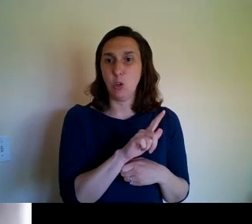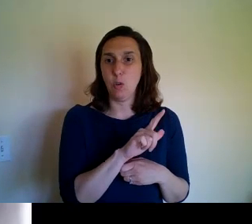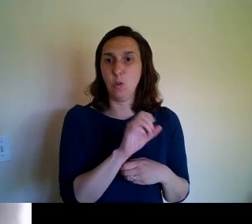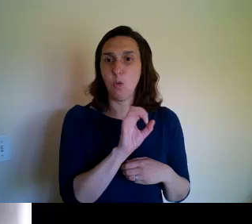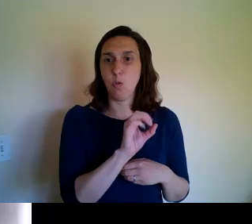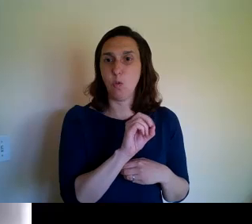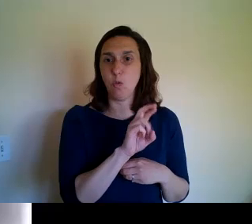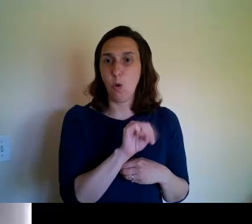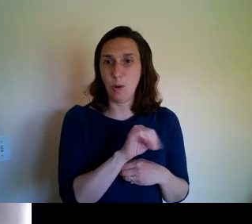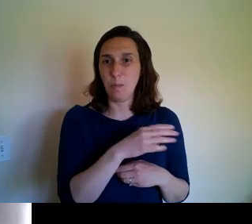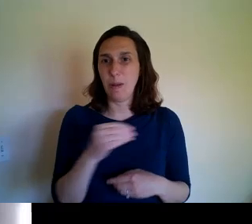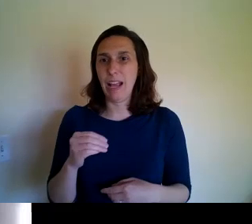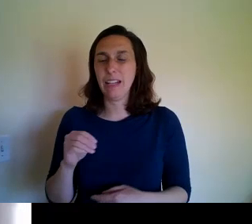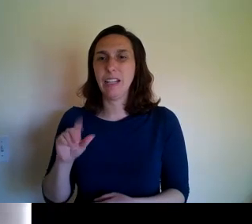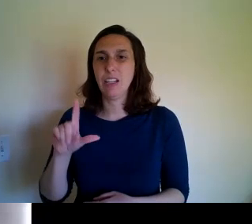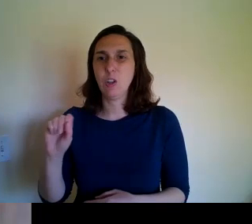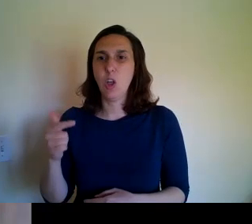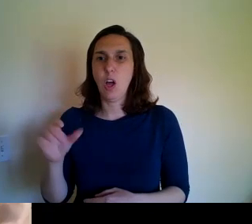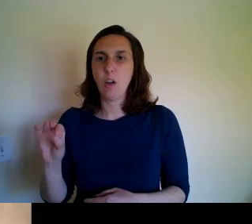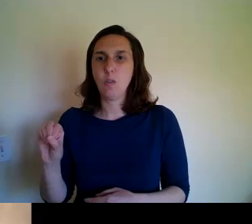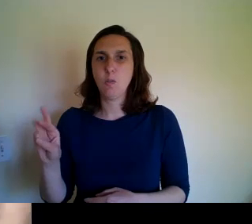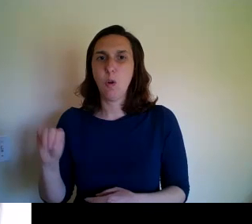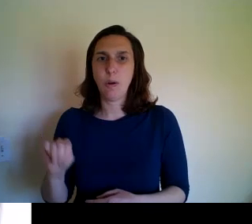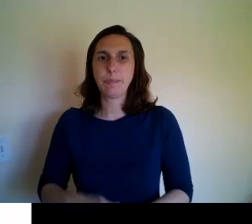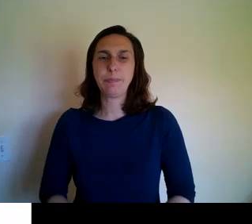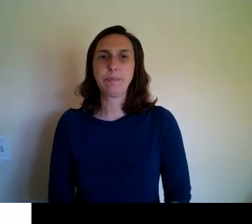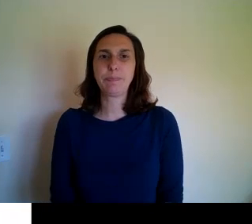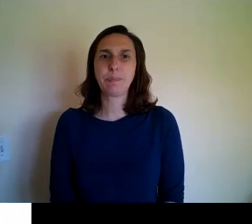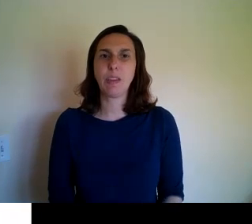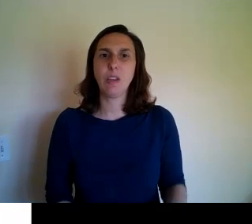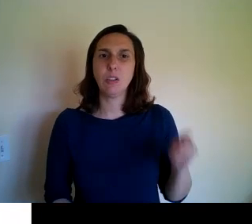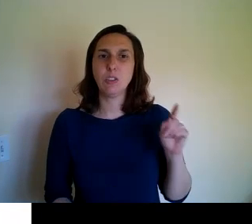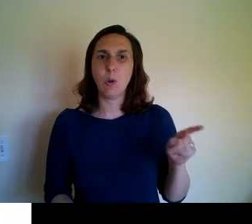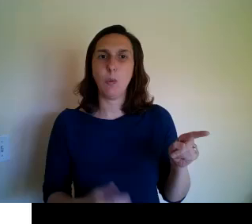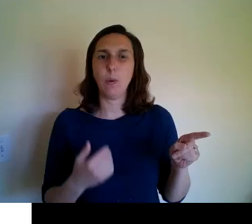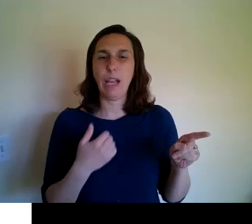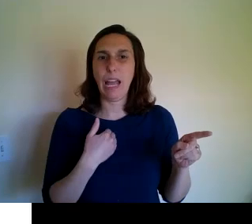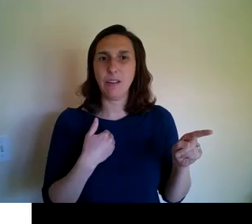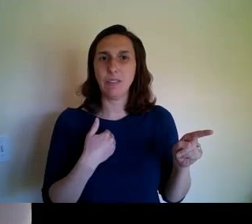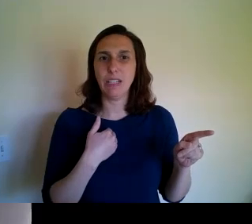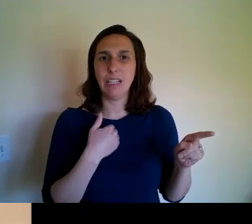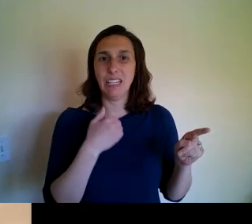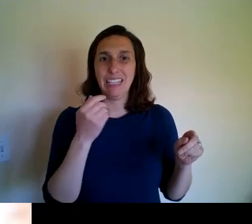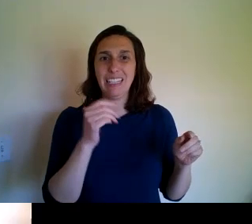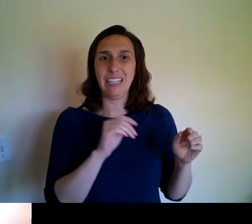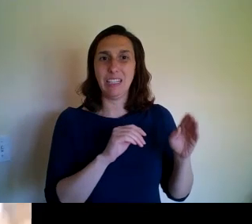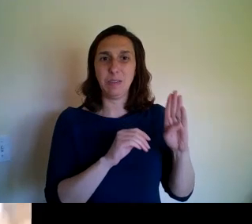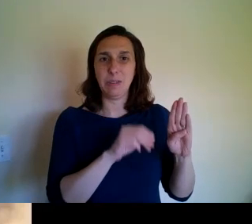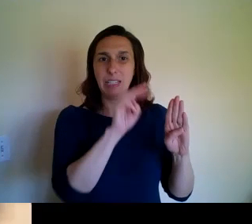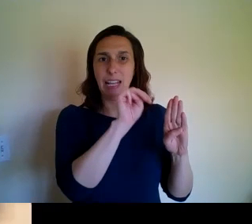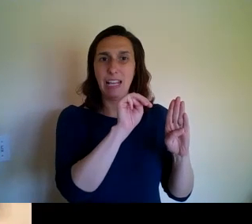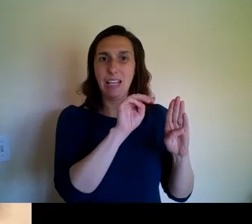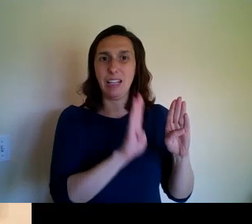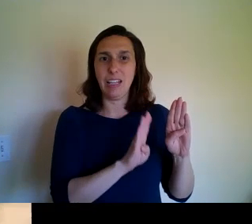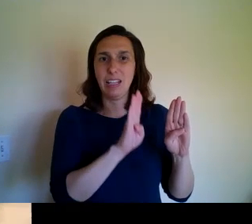addition of powers, that came from a multiplication of the same base with powers. And here